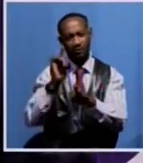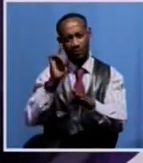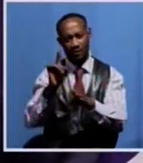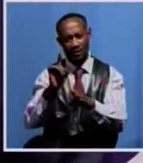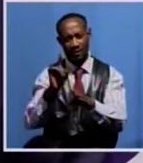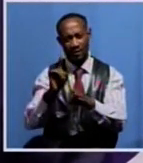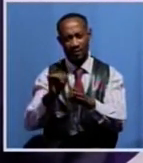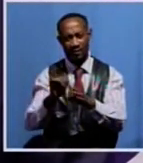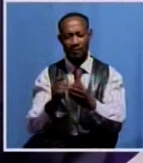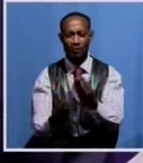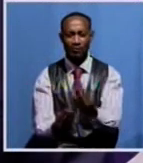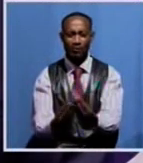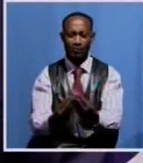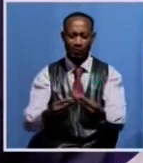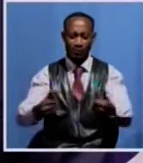by